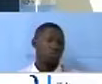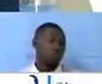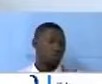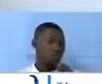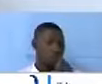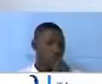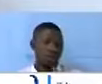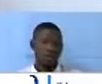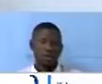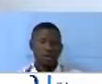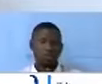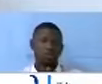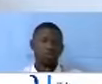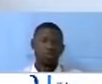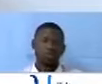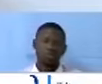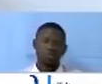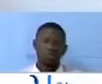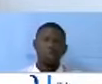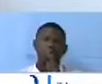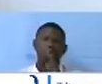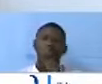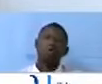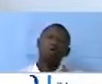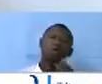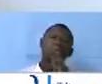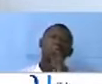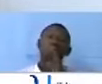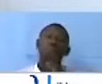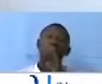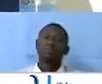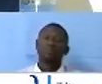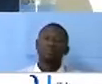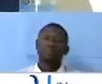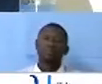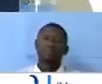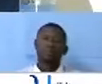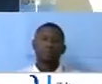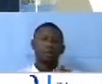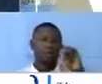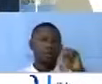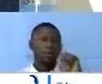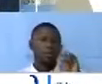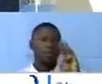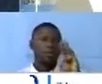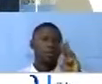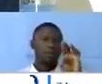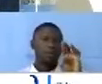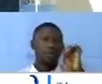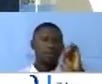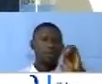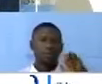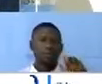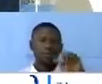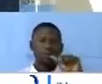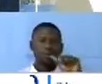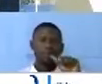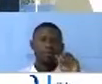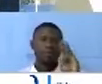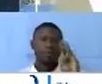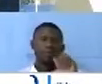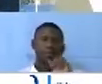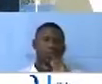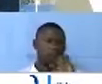amon. And who else? Takkan Ibrahima Baro, could you play the video of Ibrahima Baro's